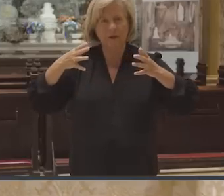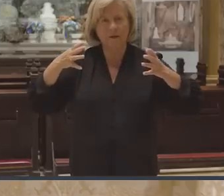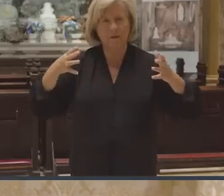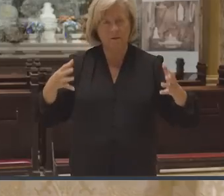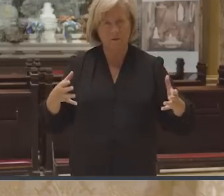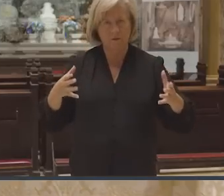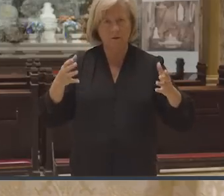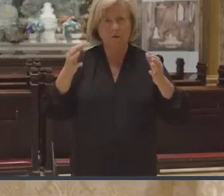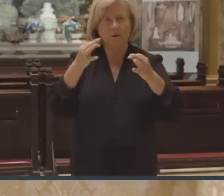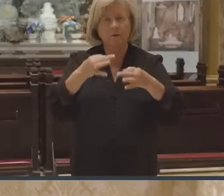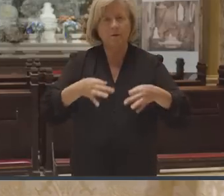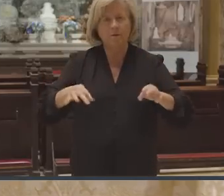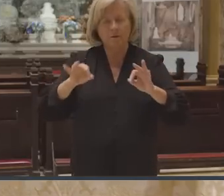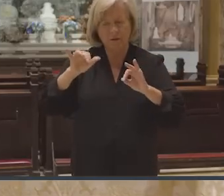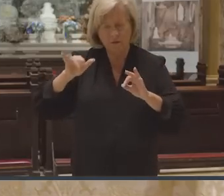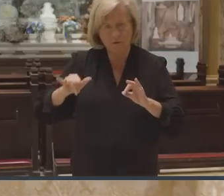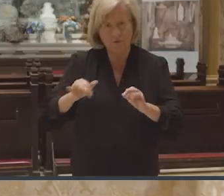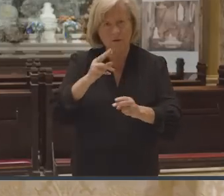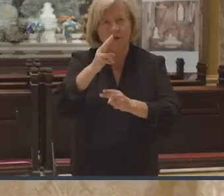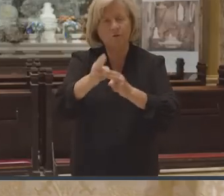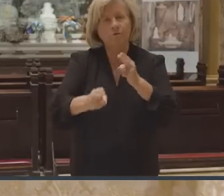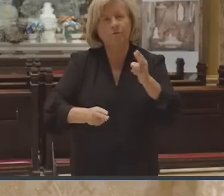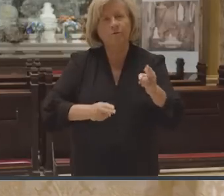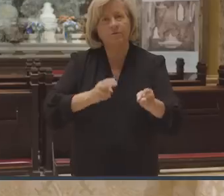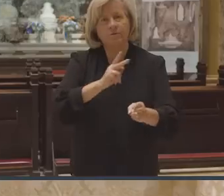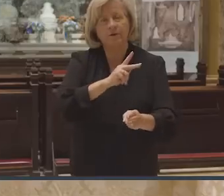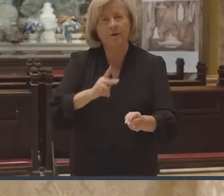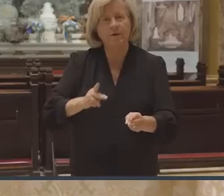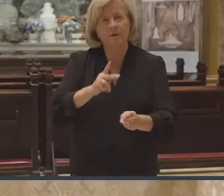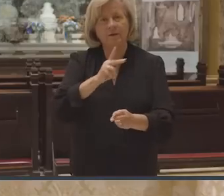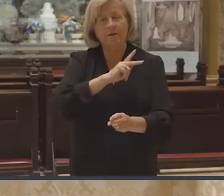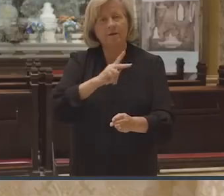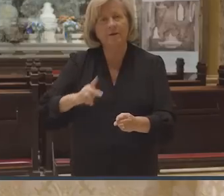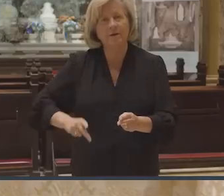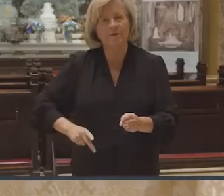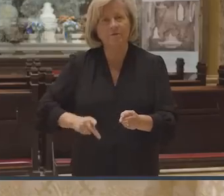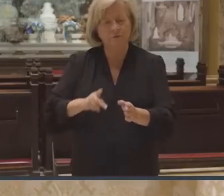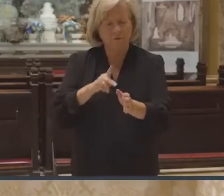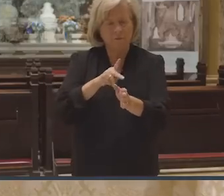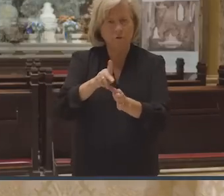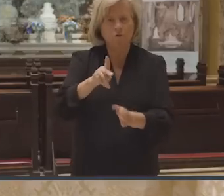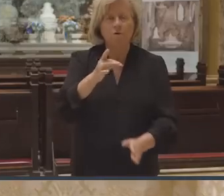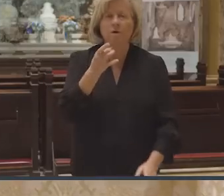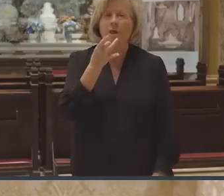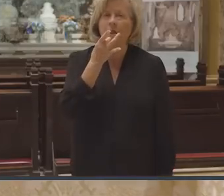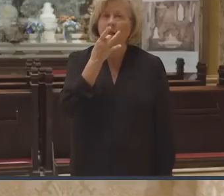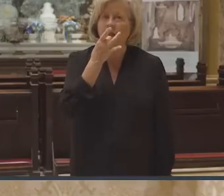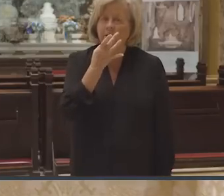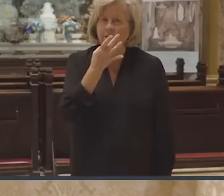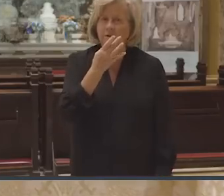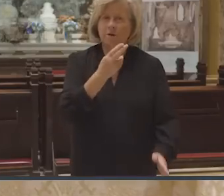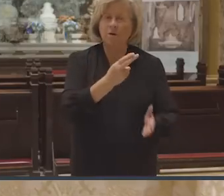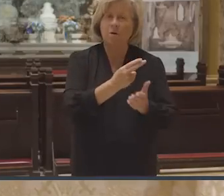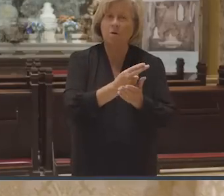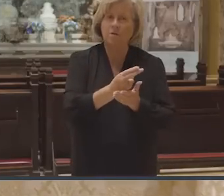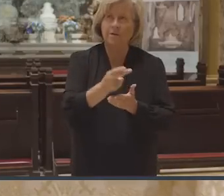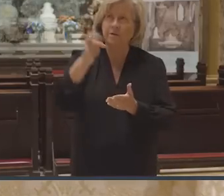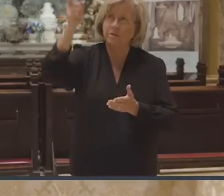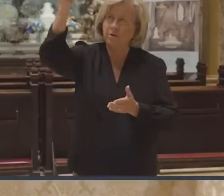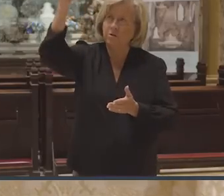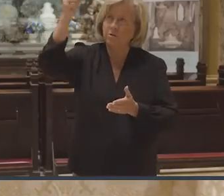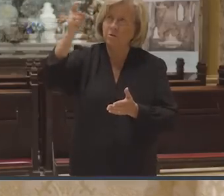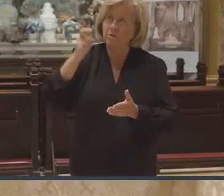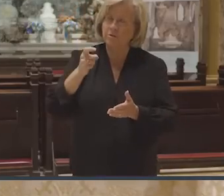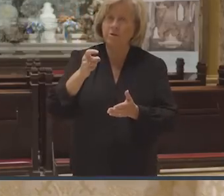an eternal and universal kingdom, a kingdom of truth and life, a kingdom of holiness and grace, a